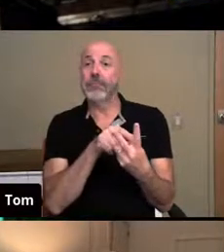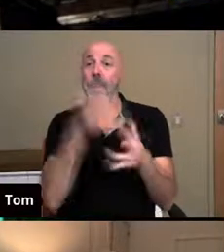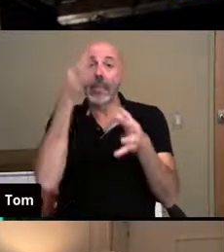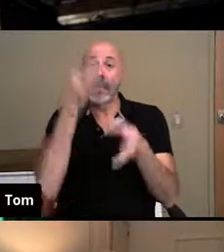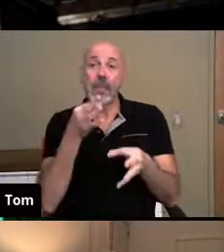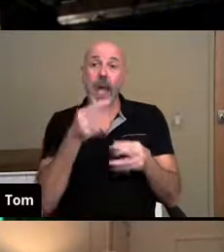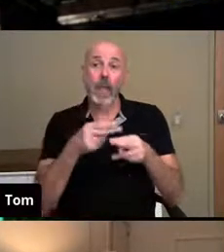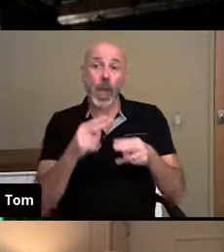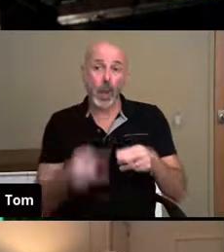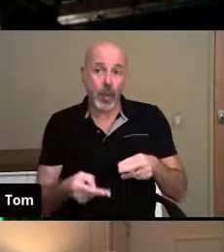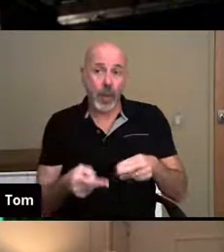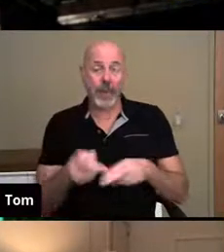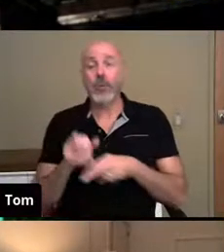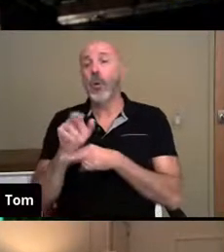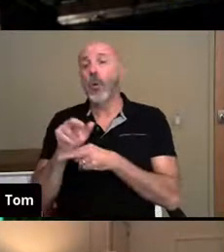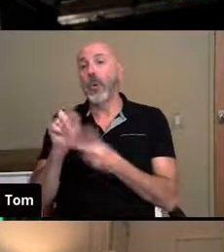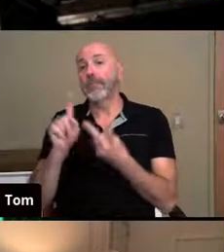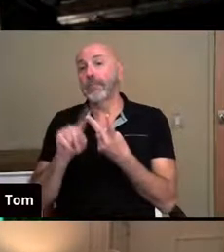weight